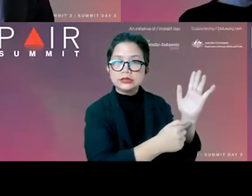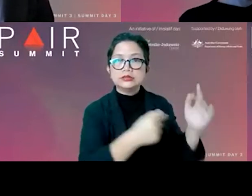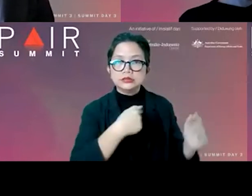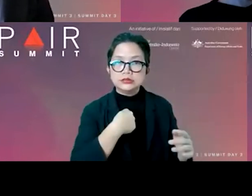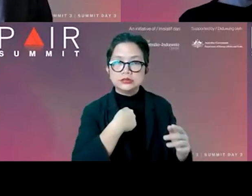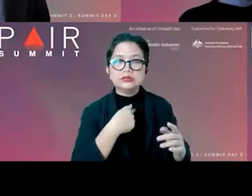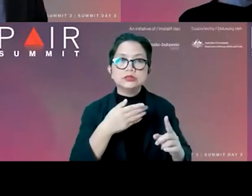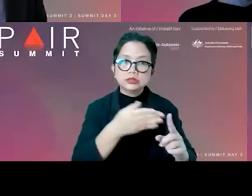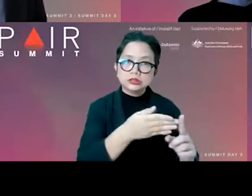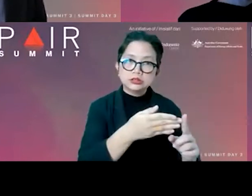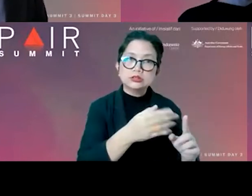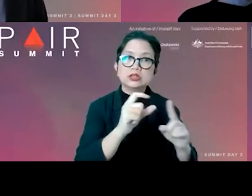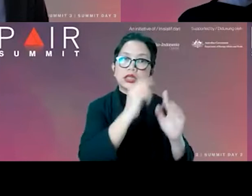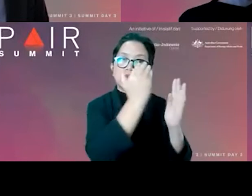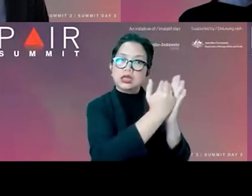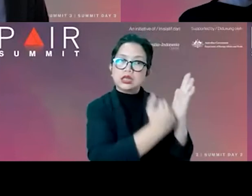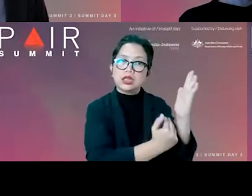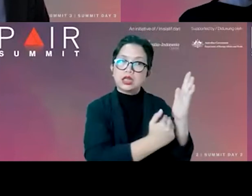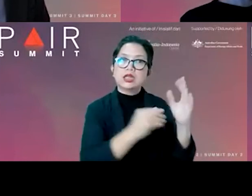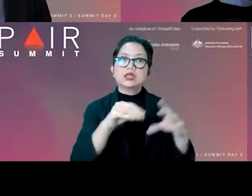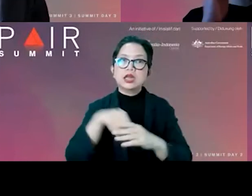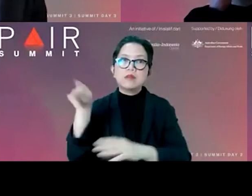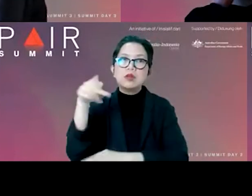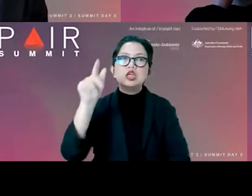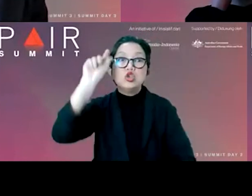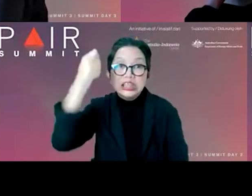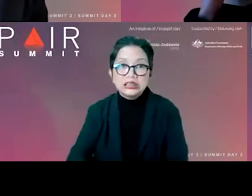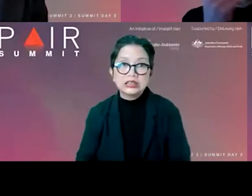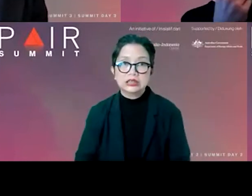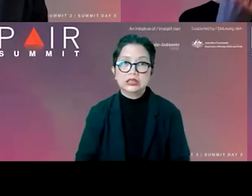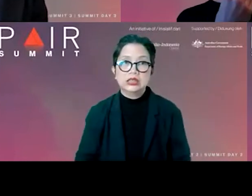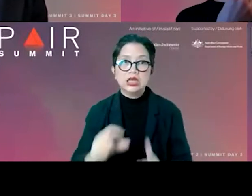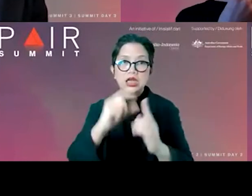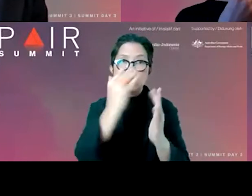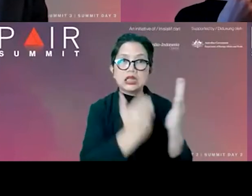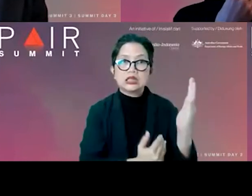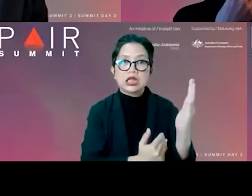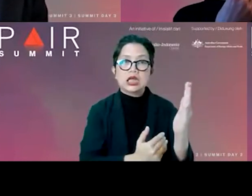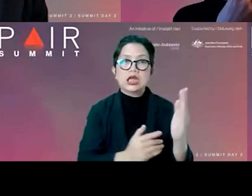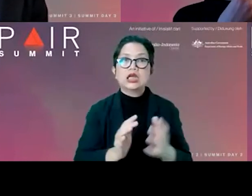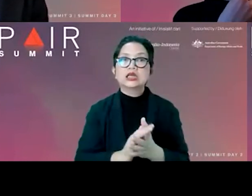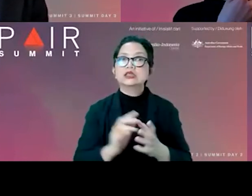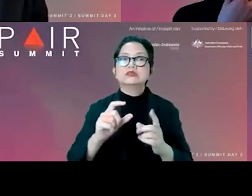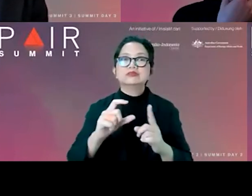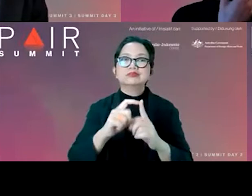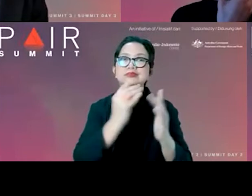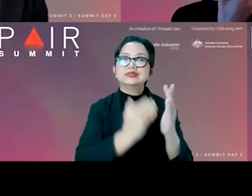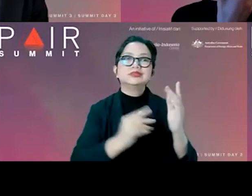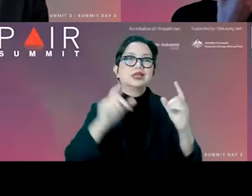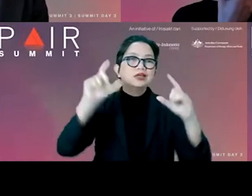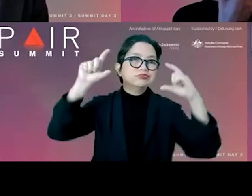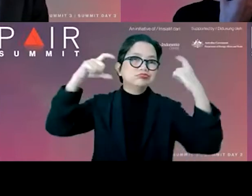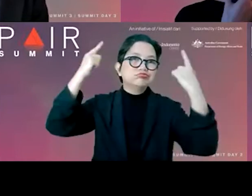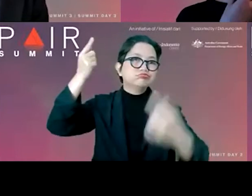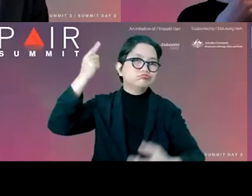to get and often quite historical. And then we need to make lots of assumption